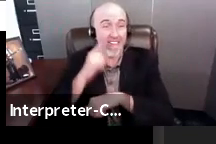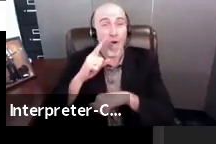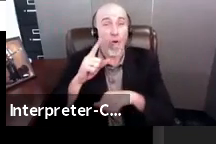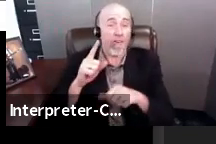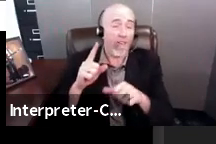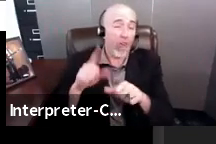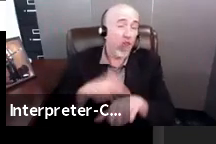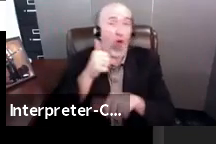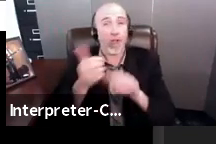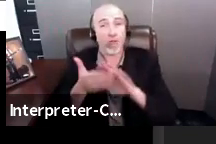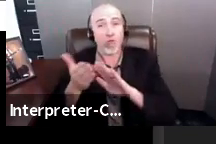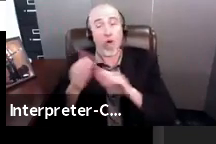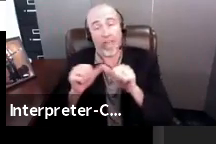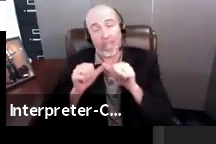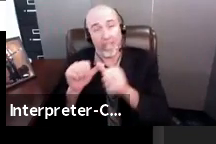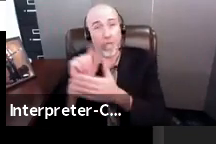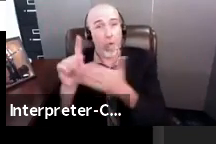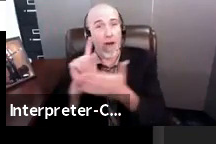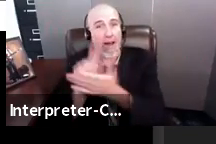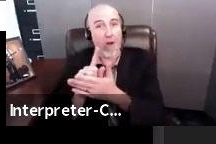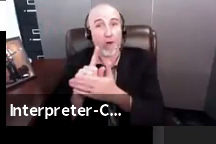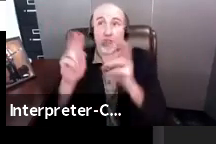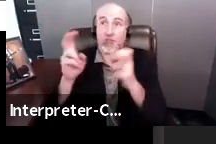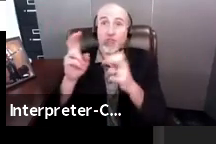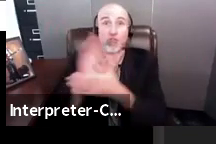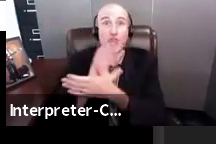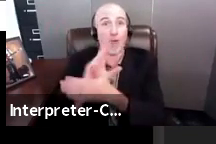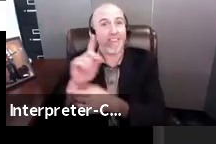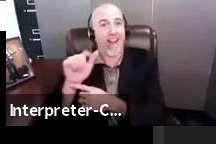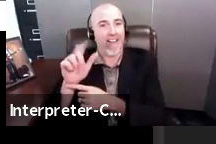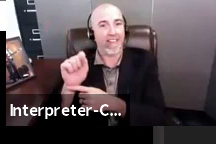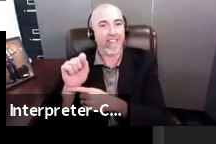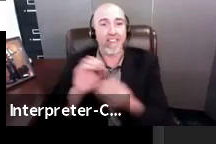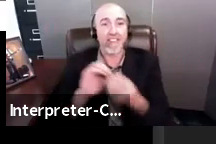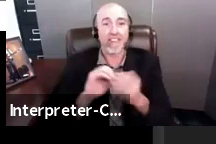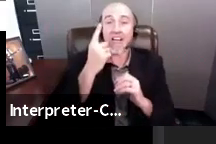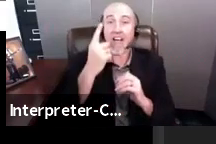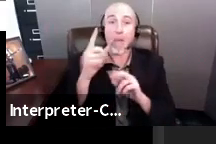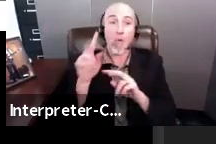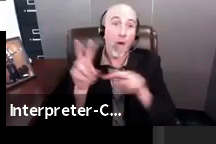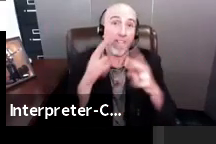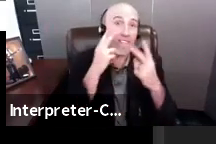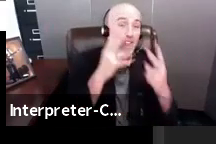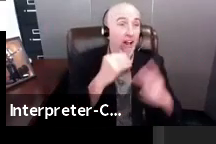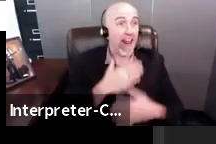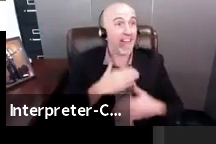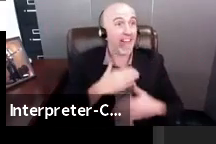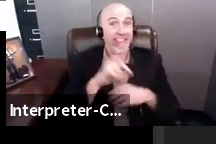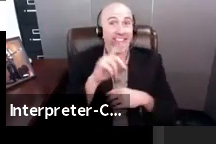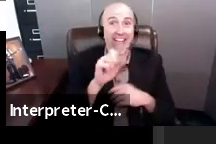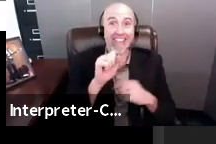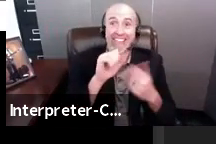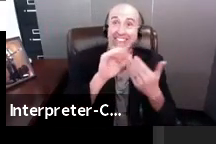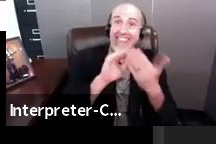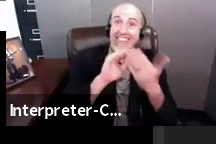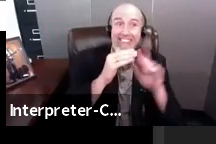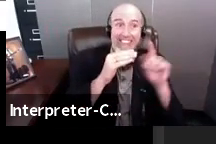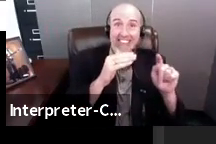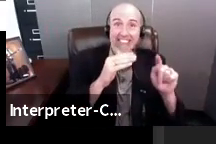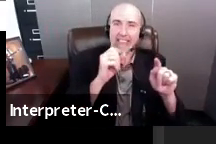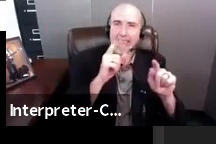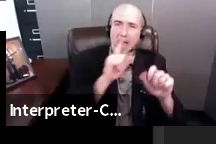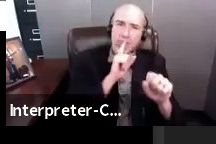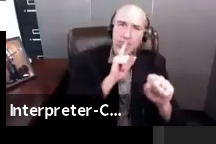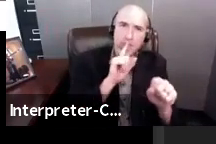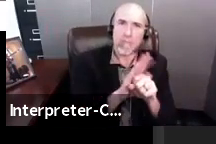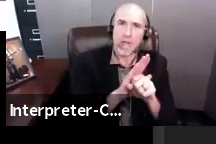dramas, Dallas. As the number one visitor and leisure destination in Texas, the city of Dallas is renewing its commitment to the